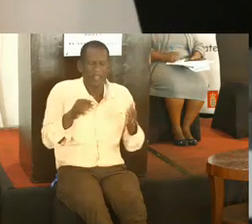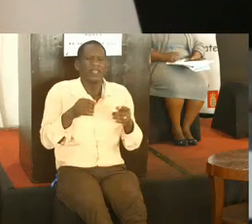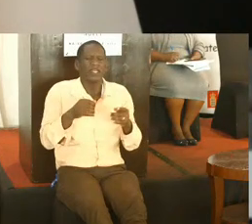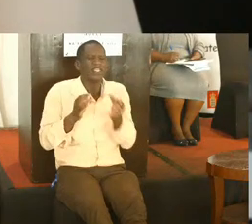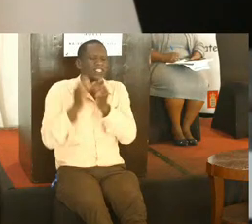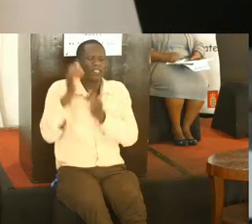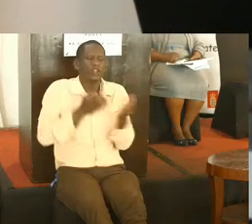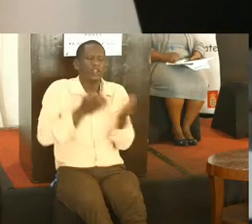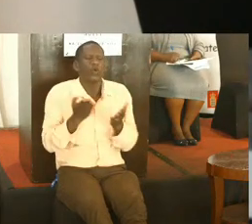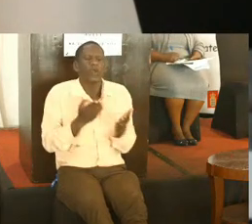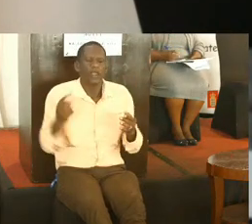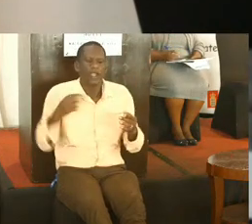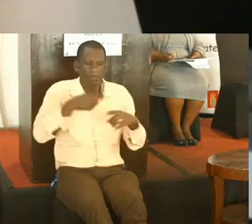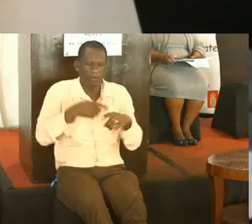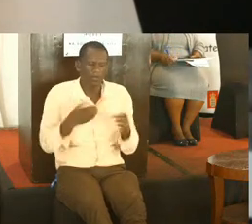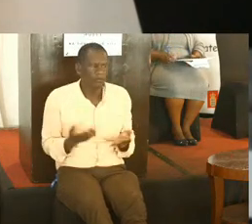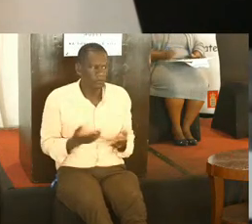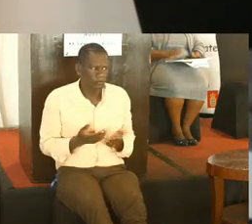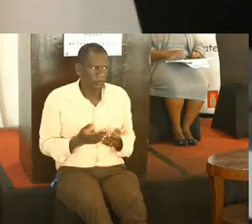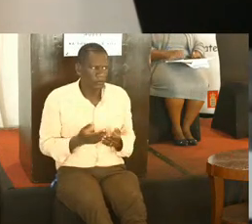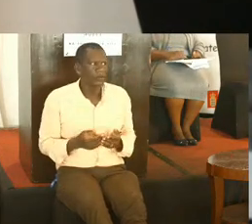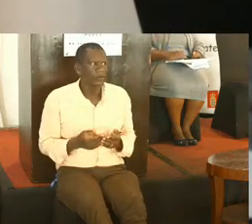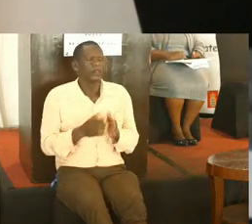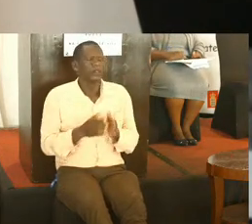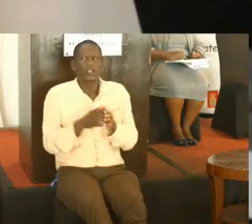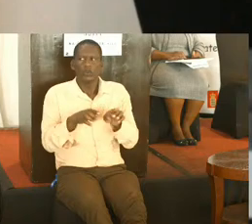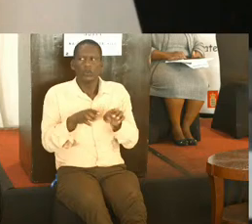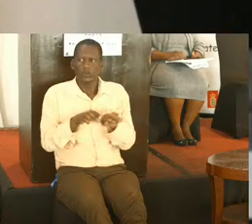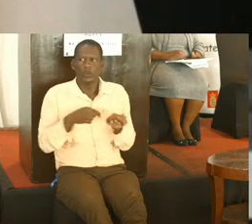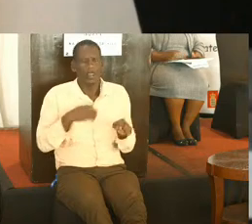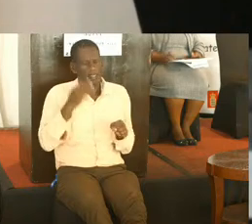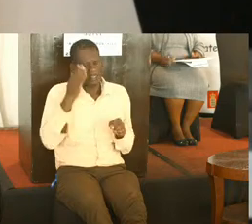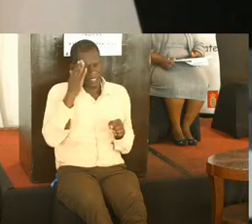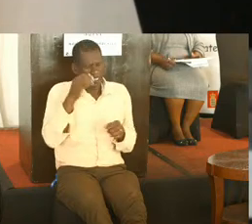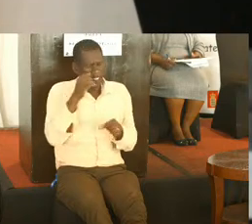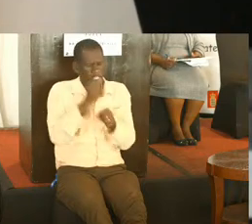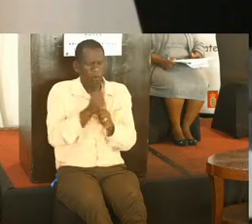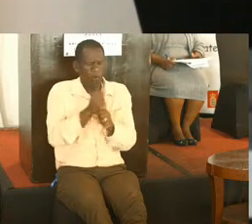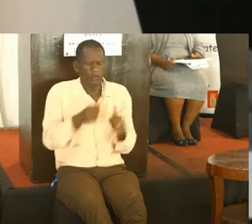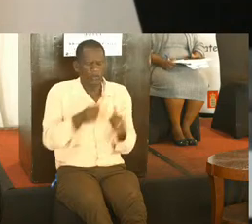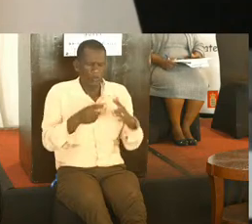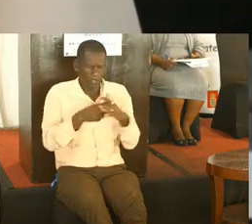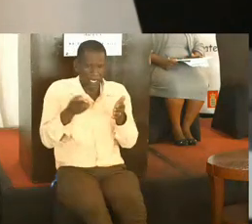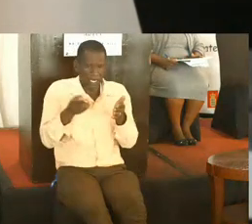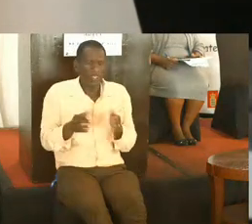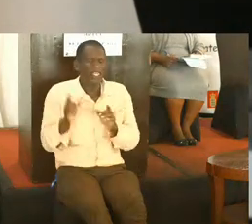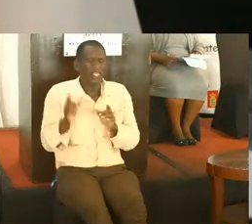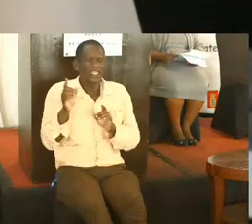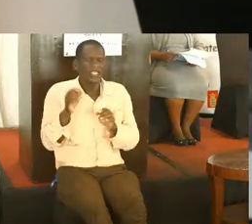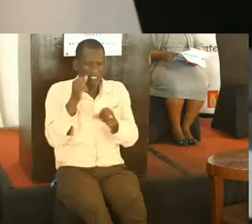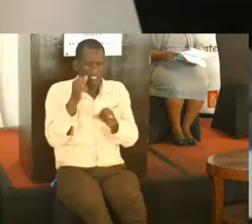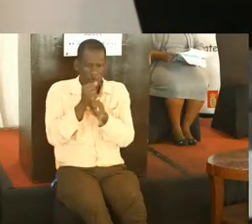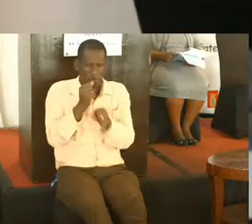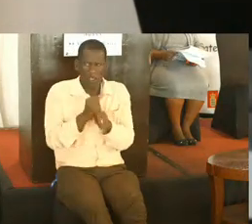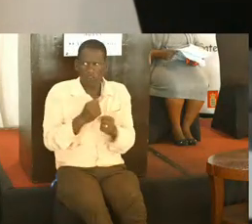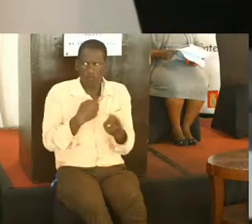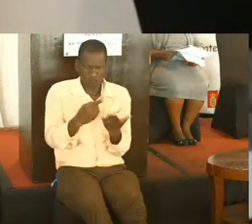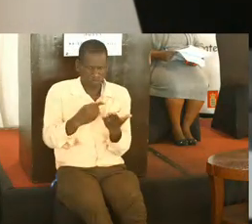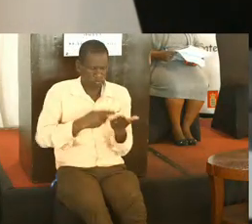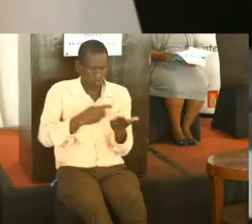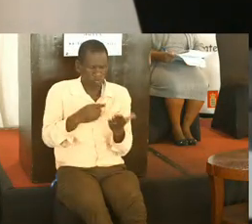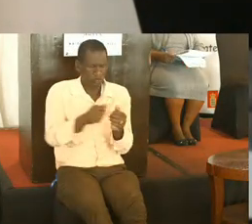depending on where we come from and and I think the journey we are starting is a journey of conversation